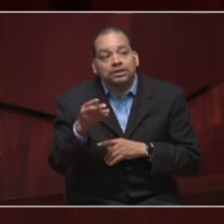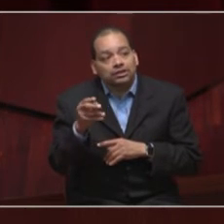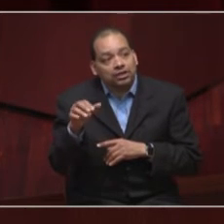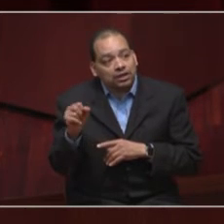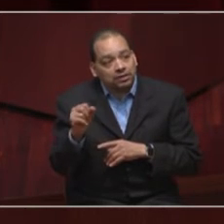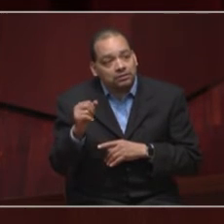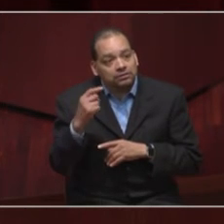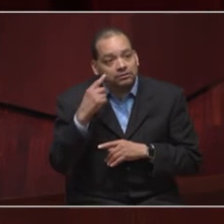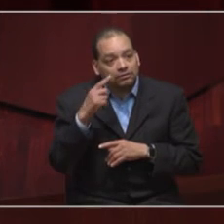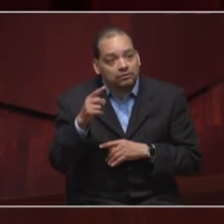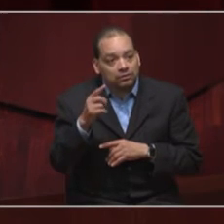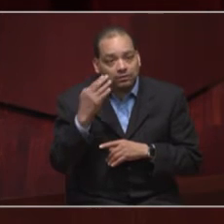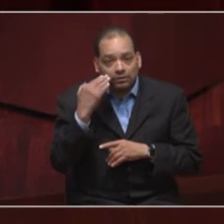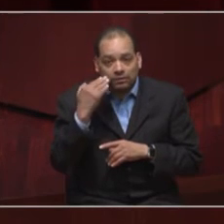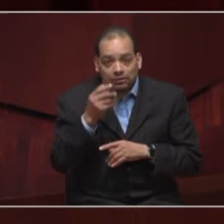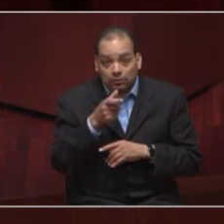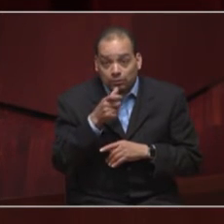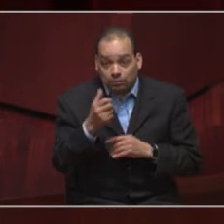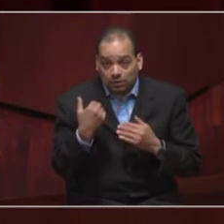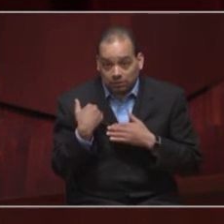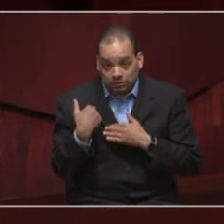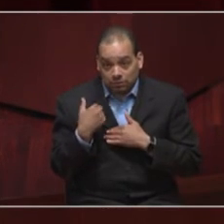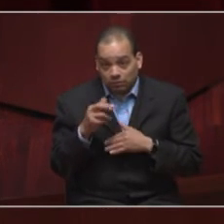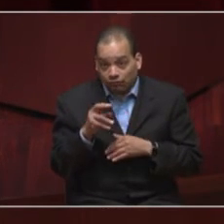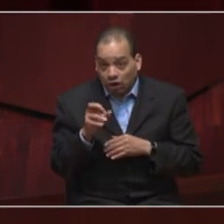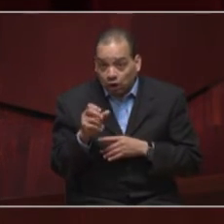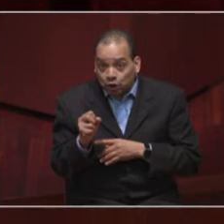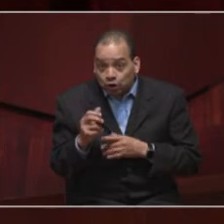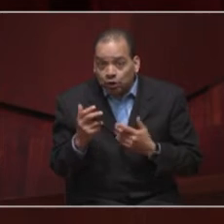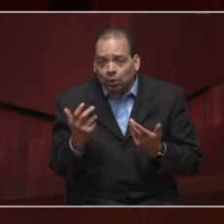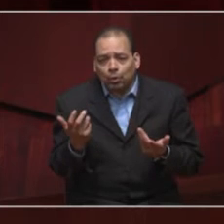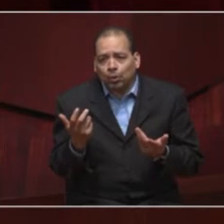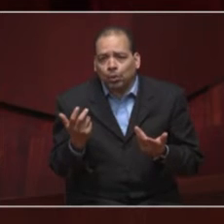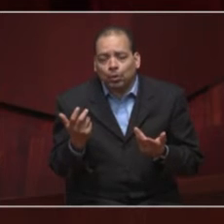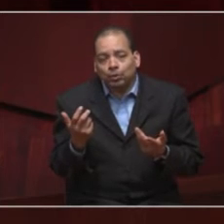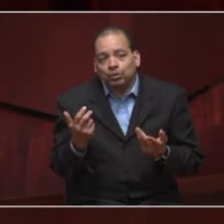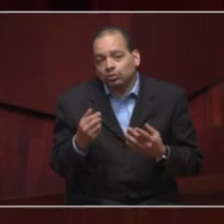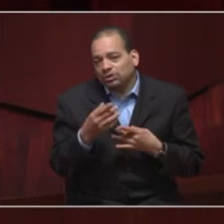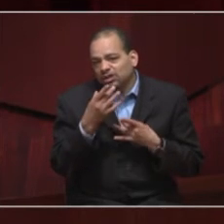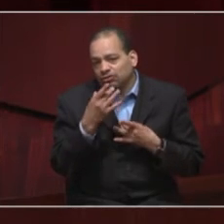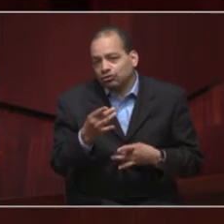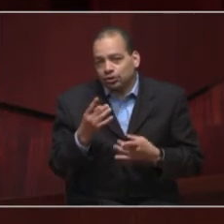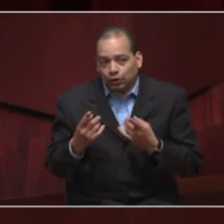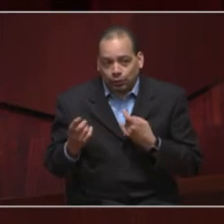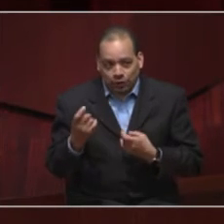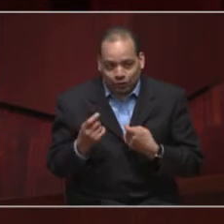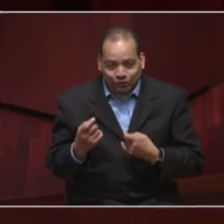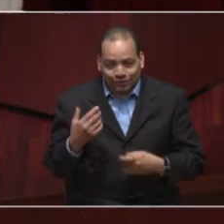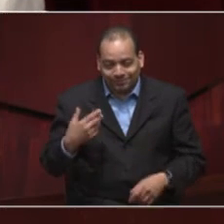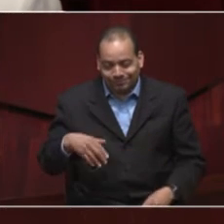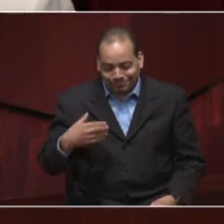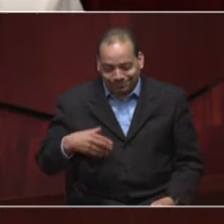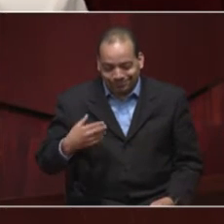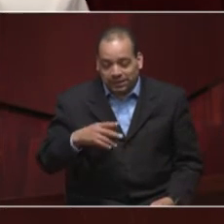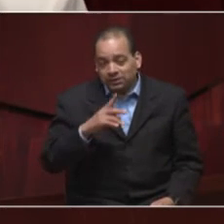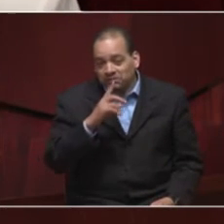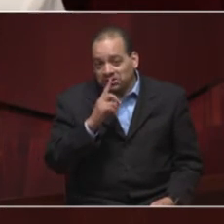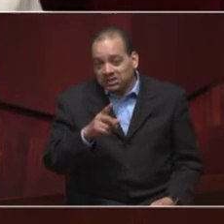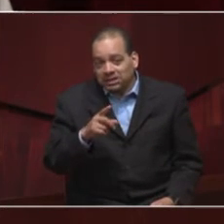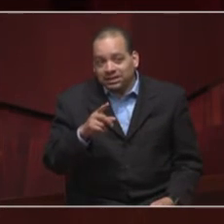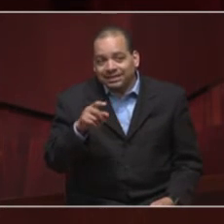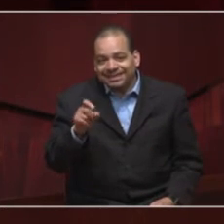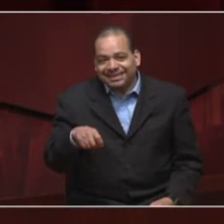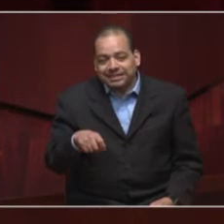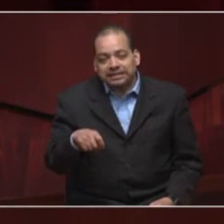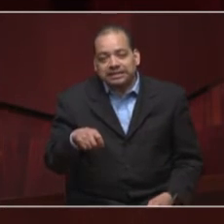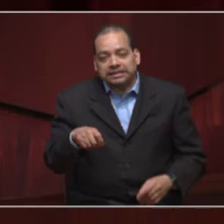the responsibility of those records, or? That is an interesting and complex question, which varies